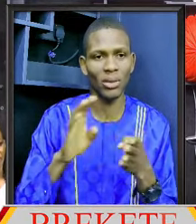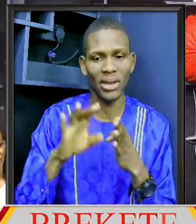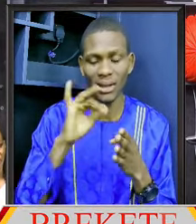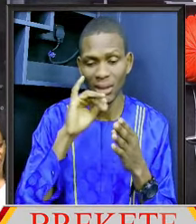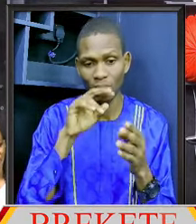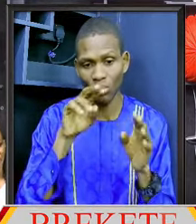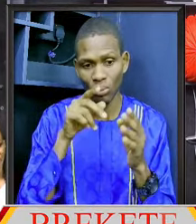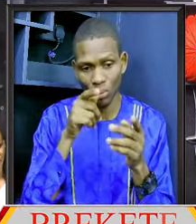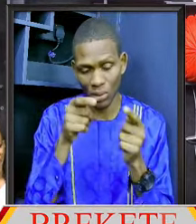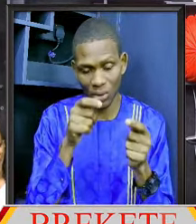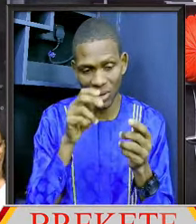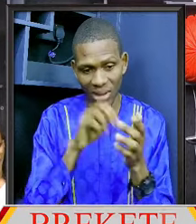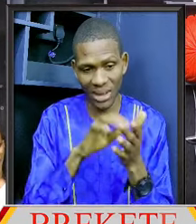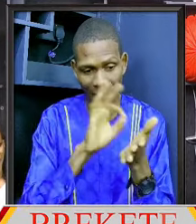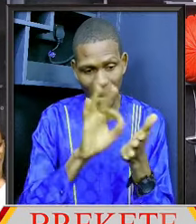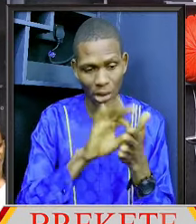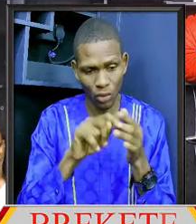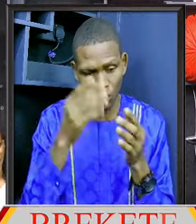to know how much.